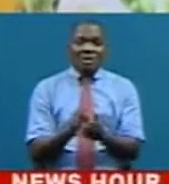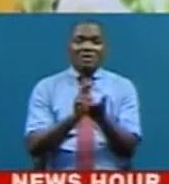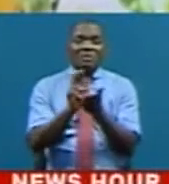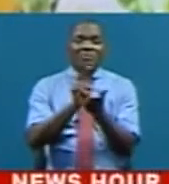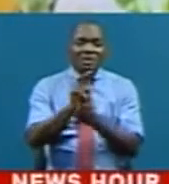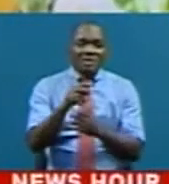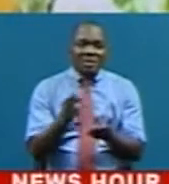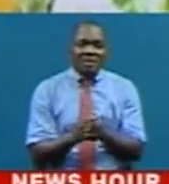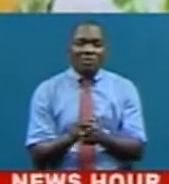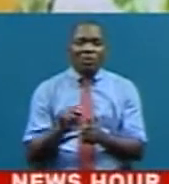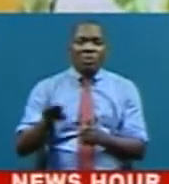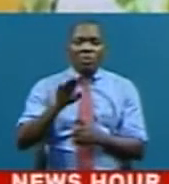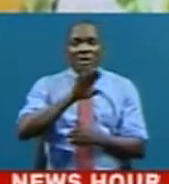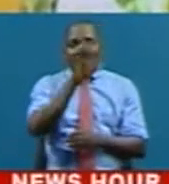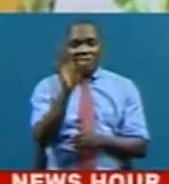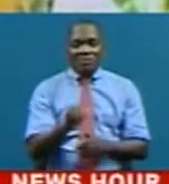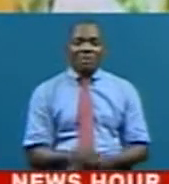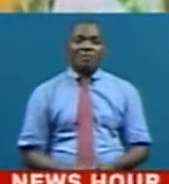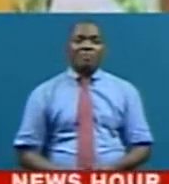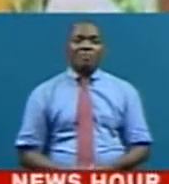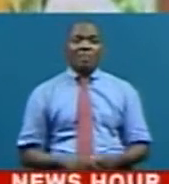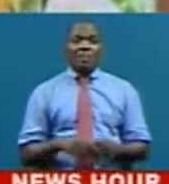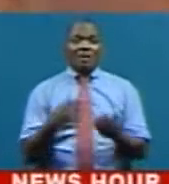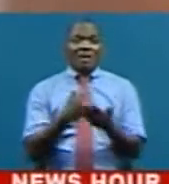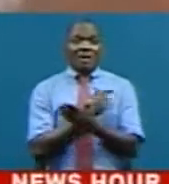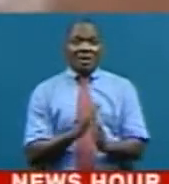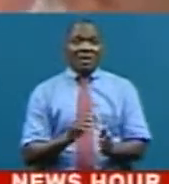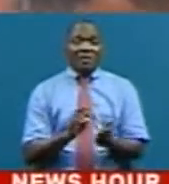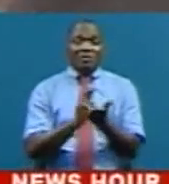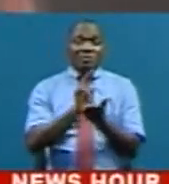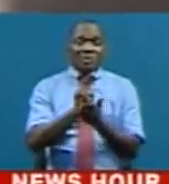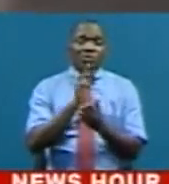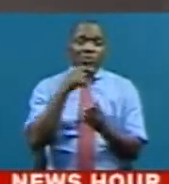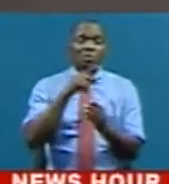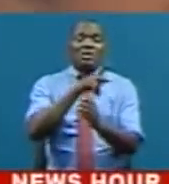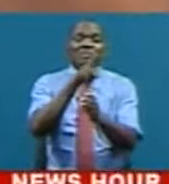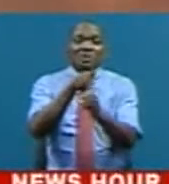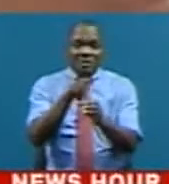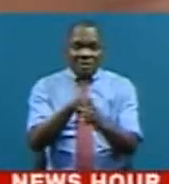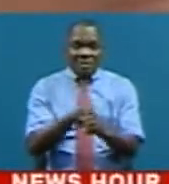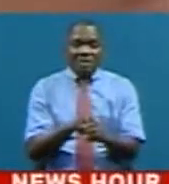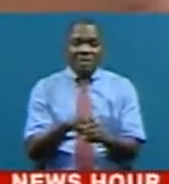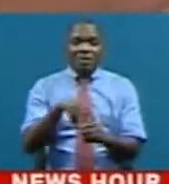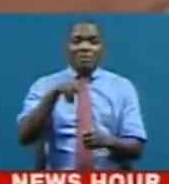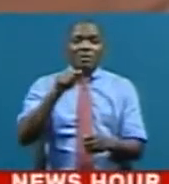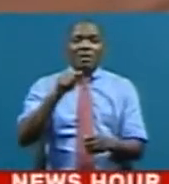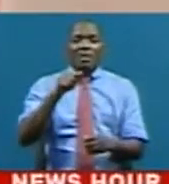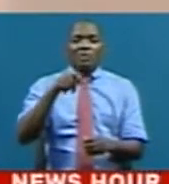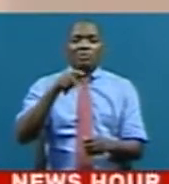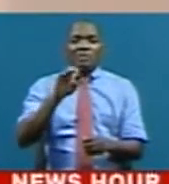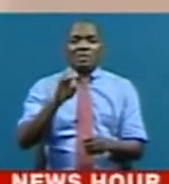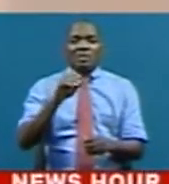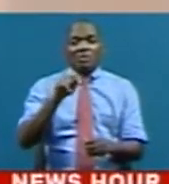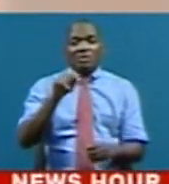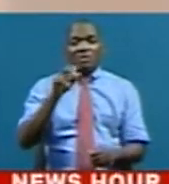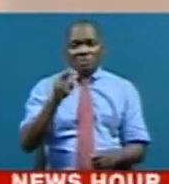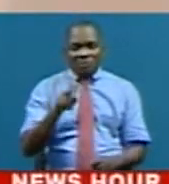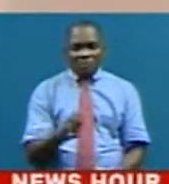from universities across Africa. Ghanaian universities participated in the PAUDC